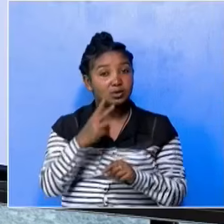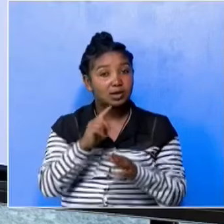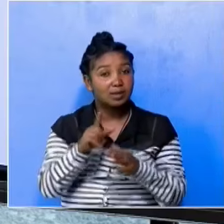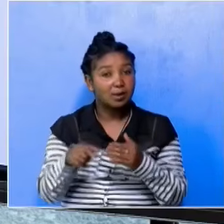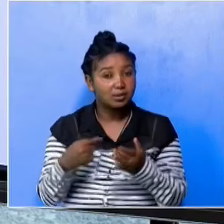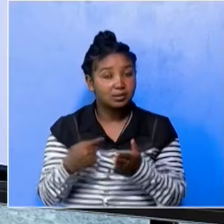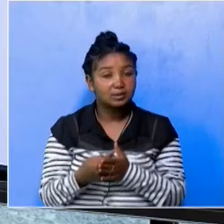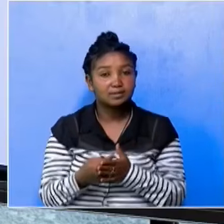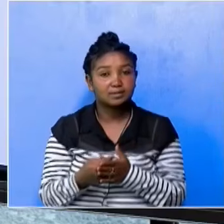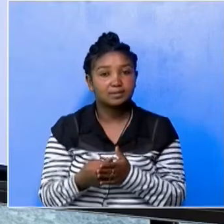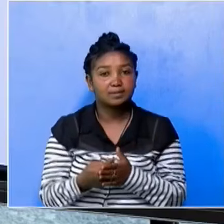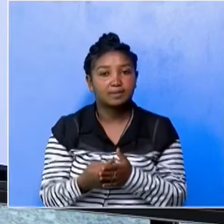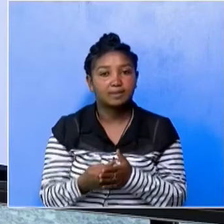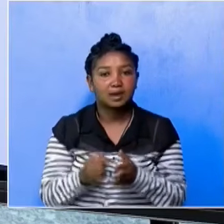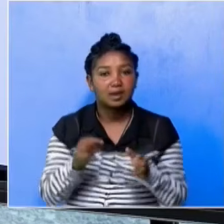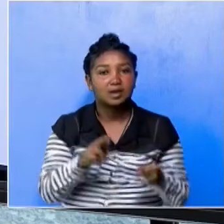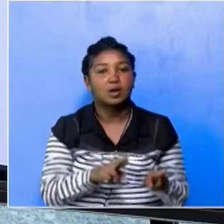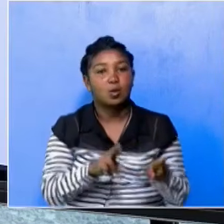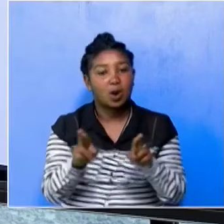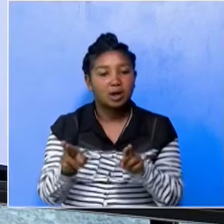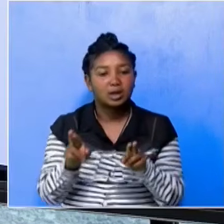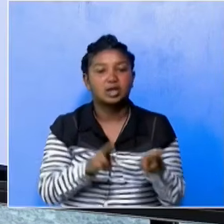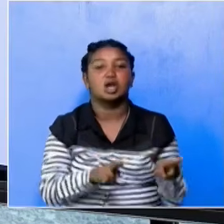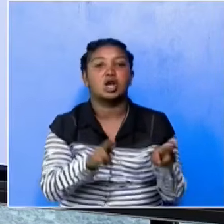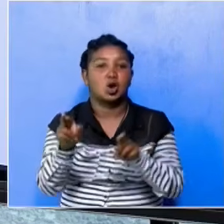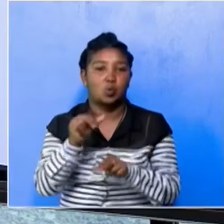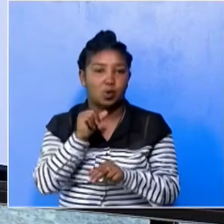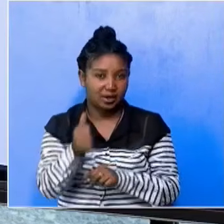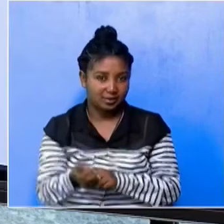about regular and irregular.